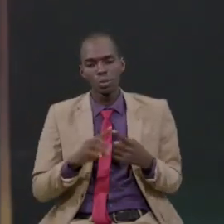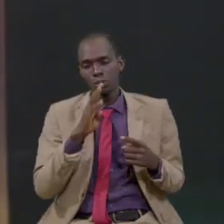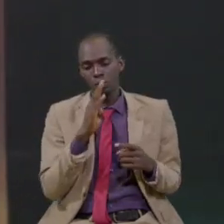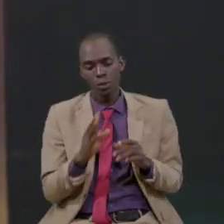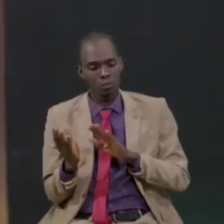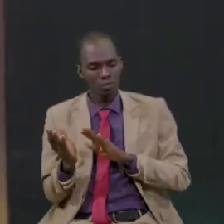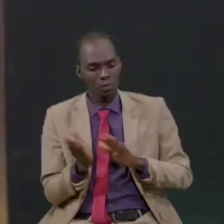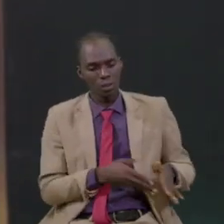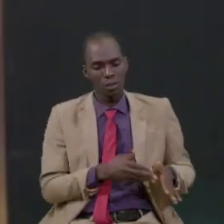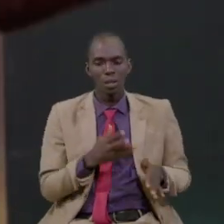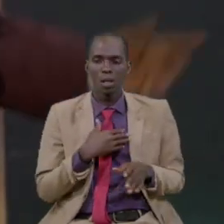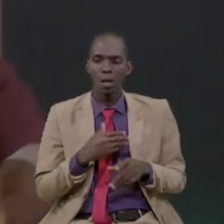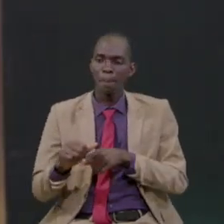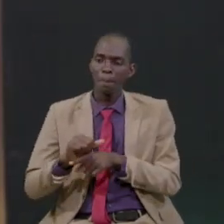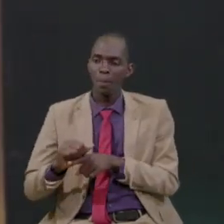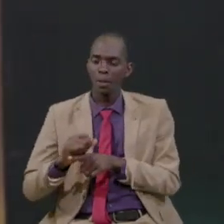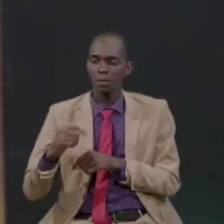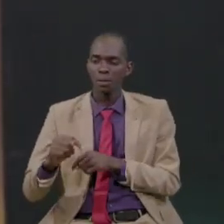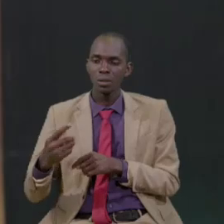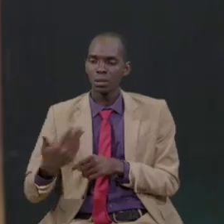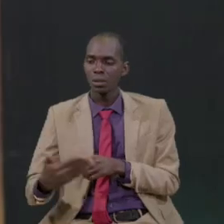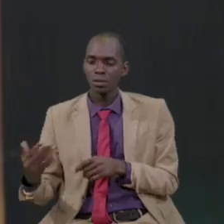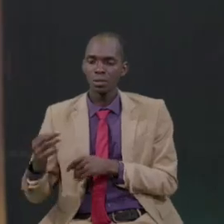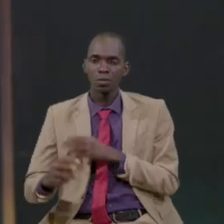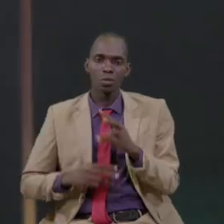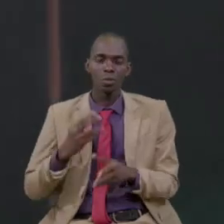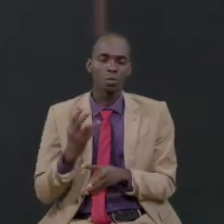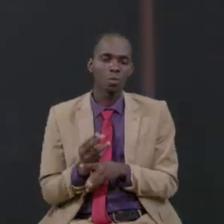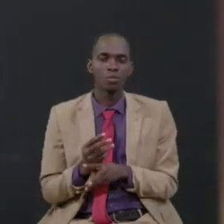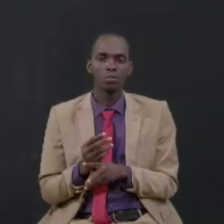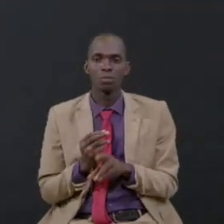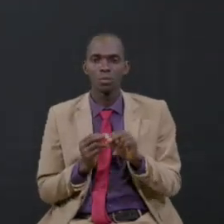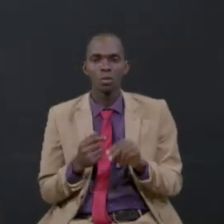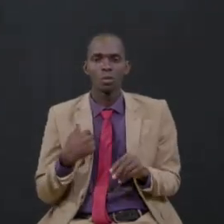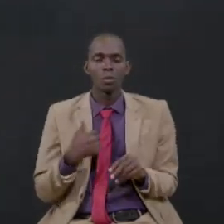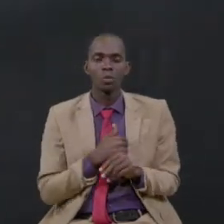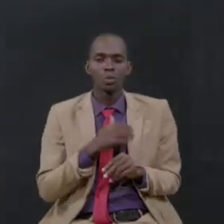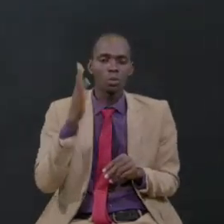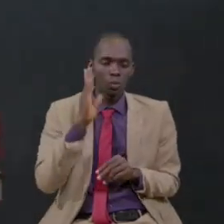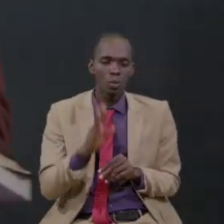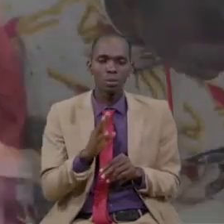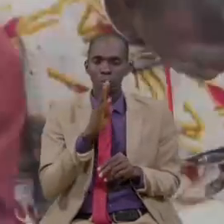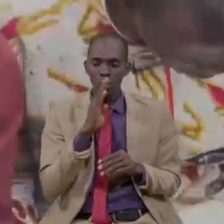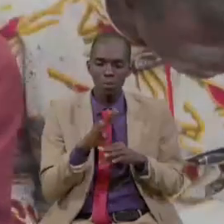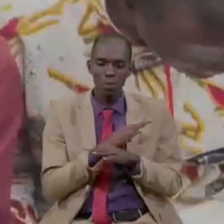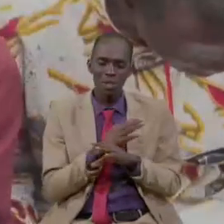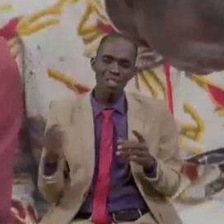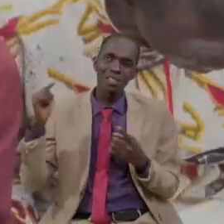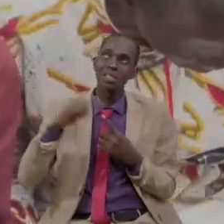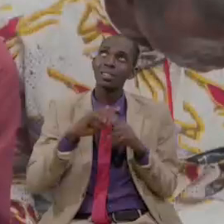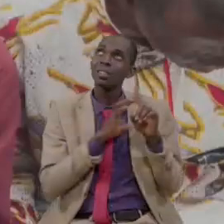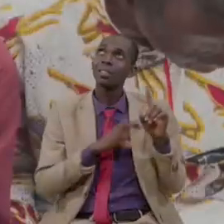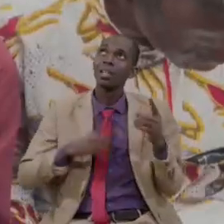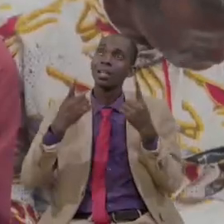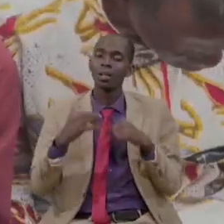the world to be lifted up. We're going to occupy until he comes. Amen.